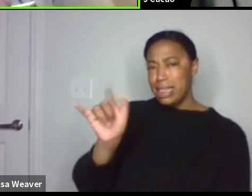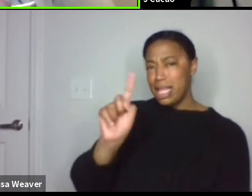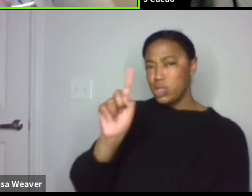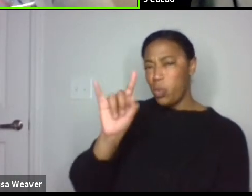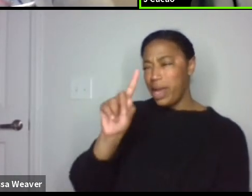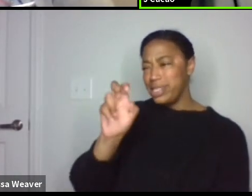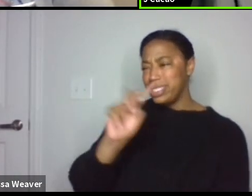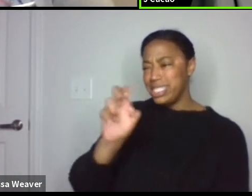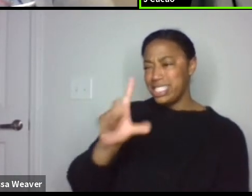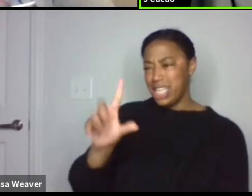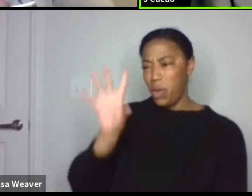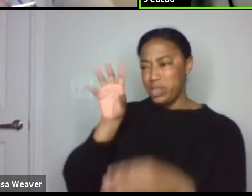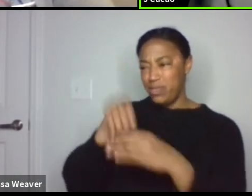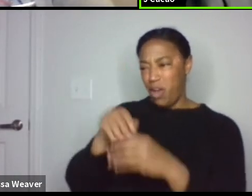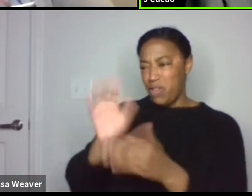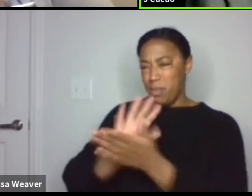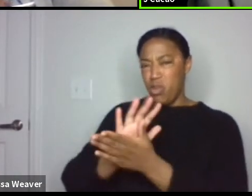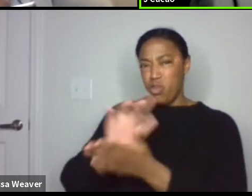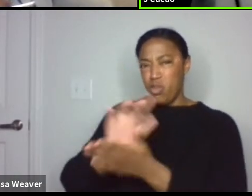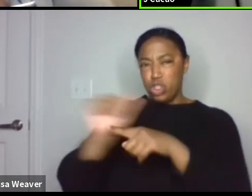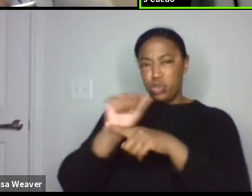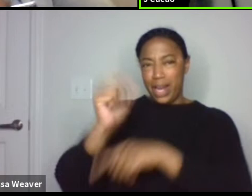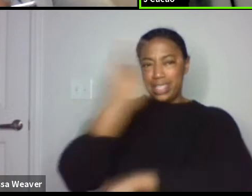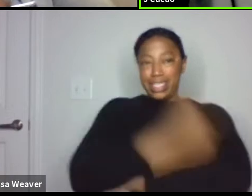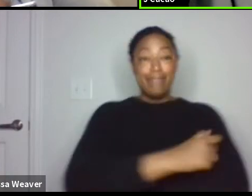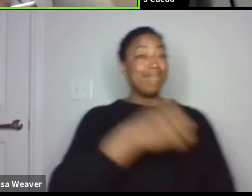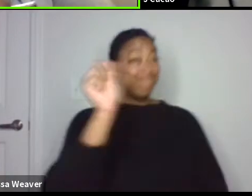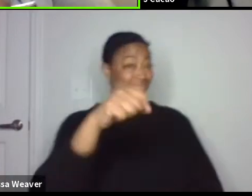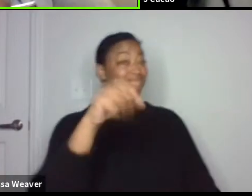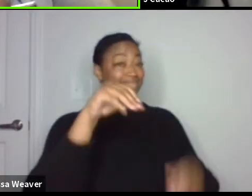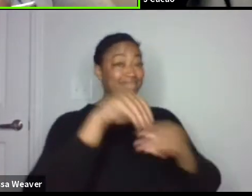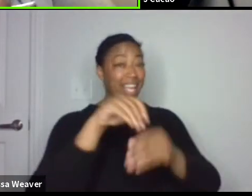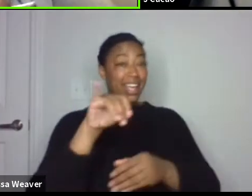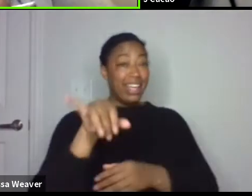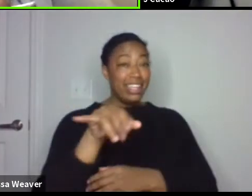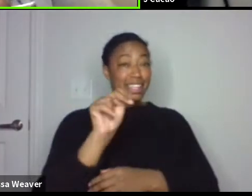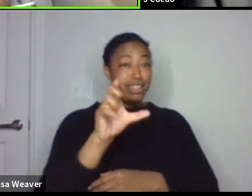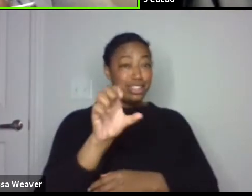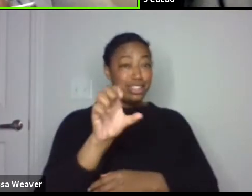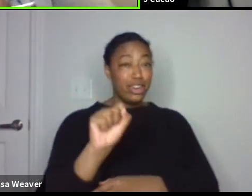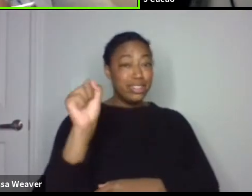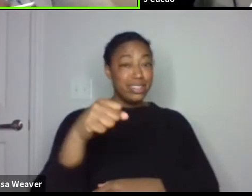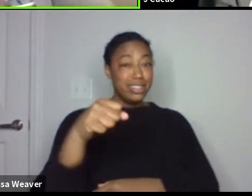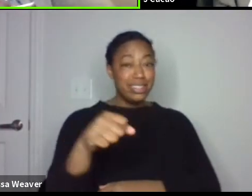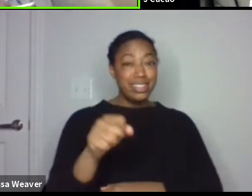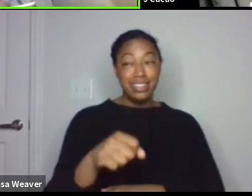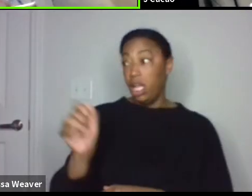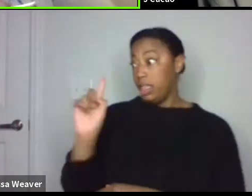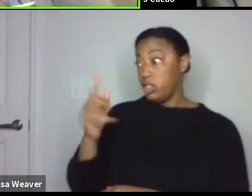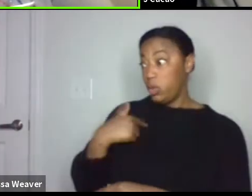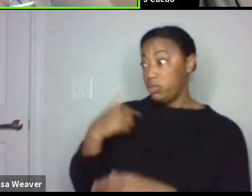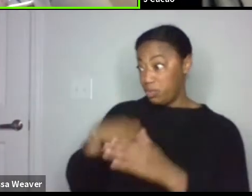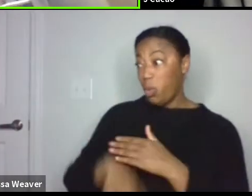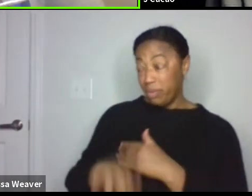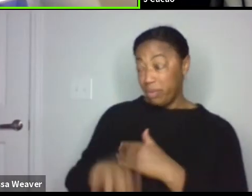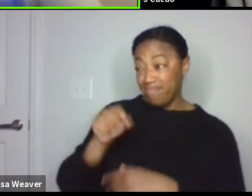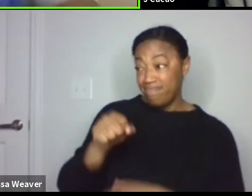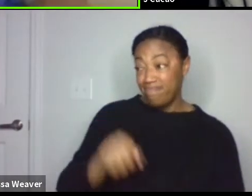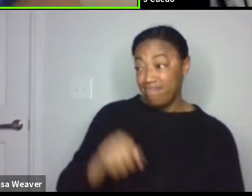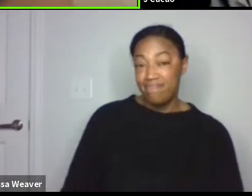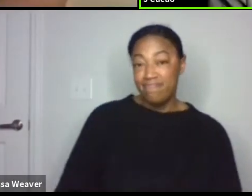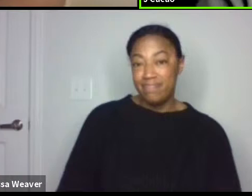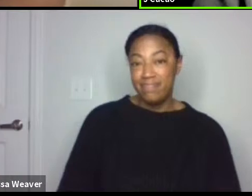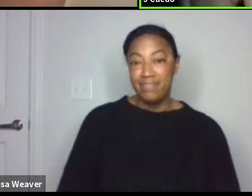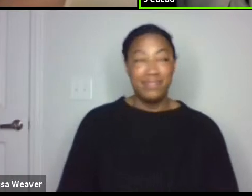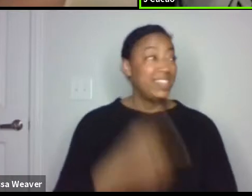day? Yep. I'm the jungles, yep. That's where you from? Yeah. I was born out there. Yeah, that's